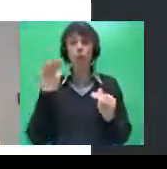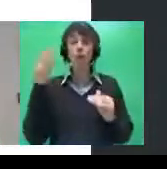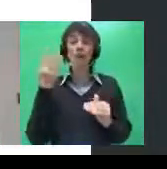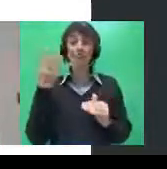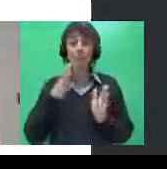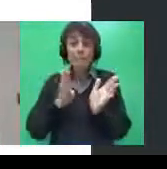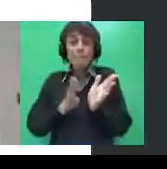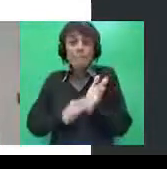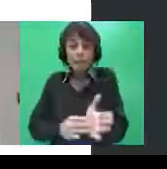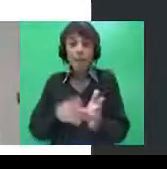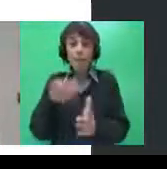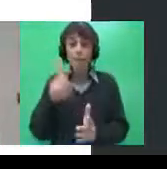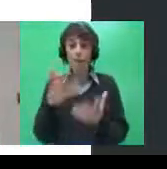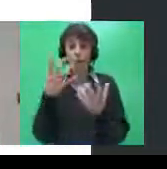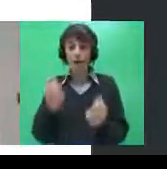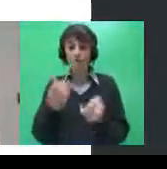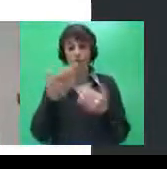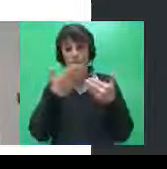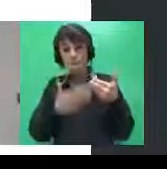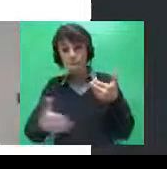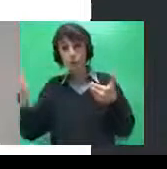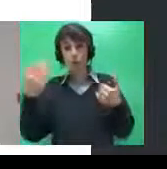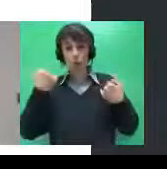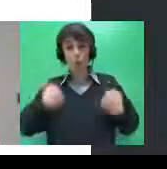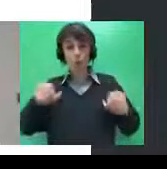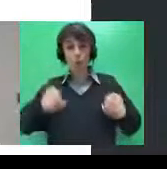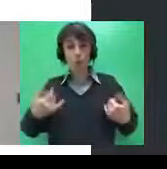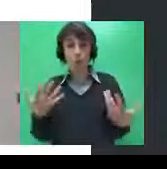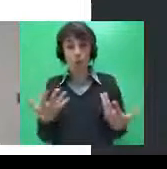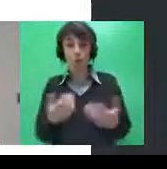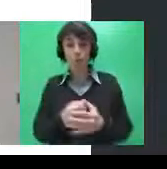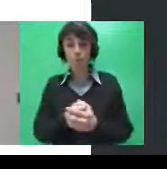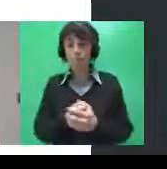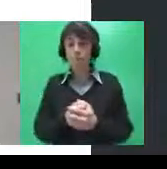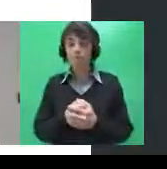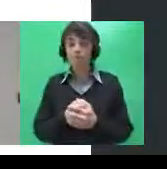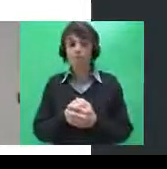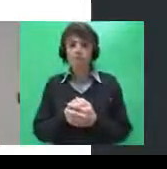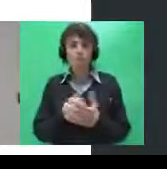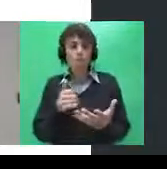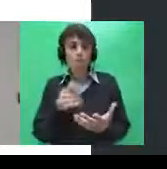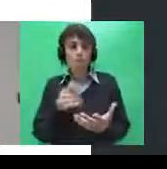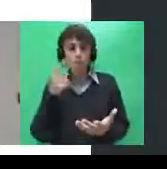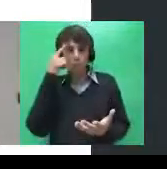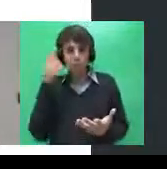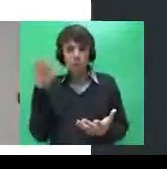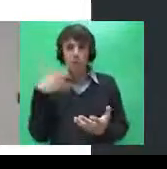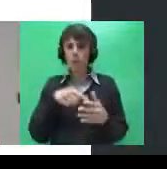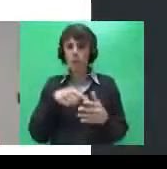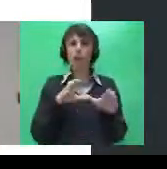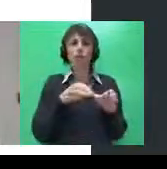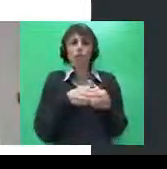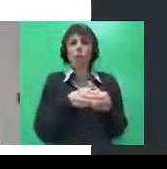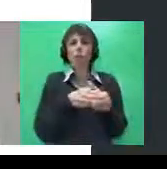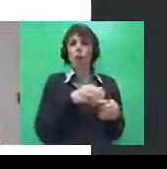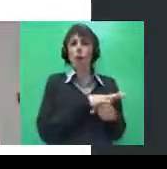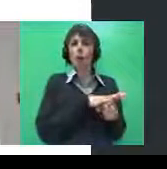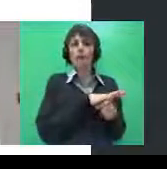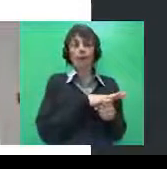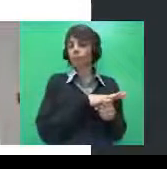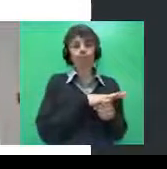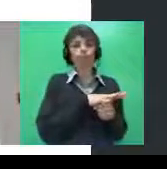condition. So this is previously you might have considered this audience like a niche piece of work around sport and physical activity. Now it's the norm, and it